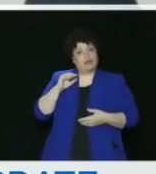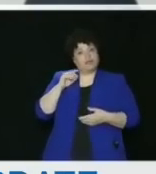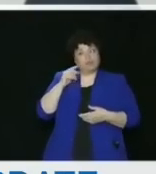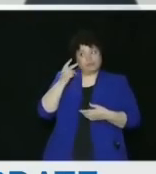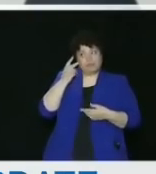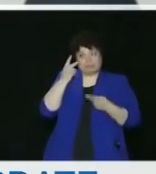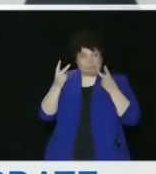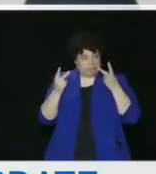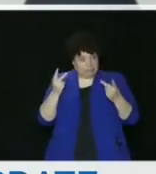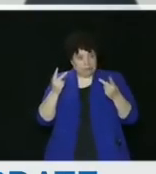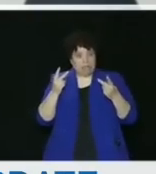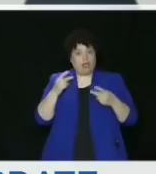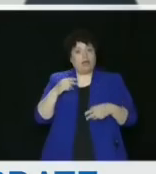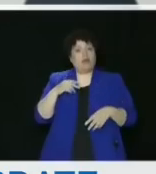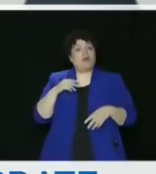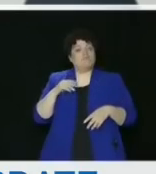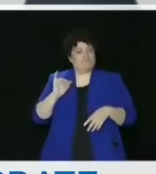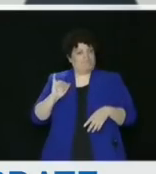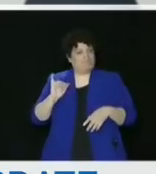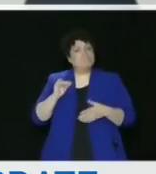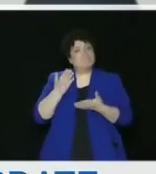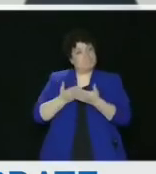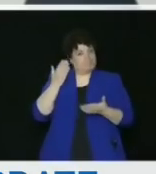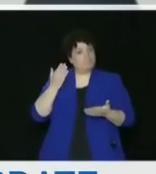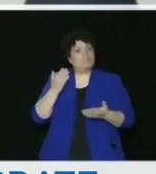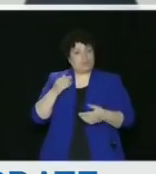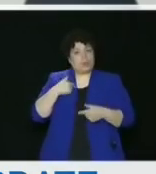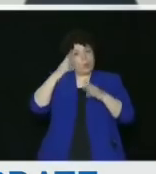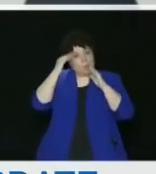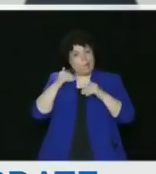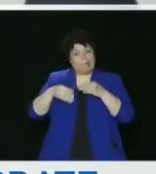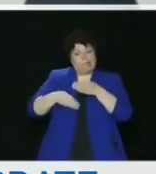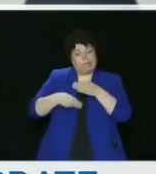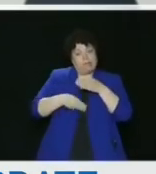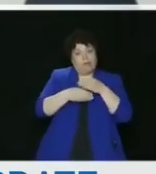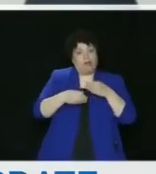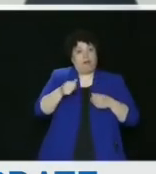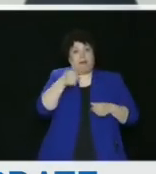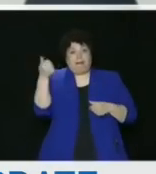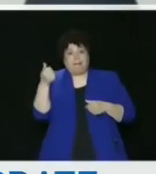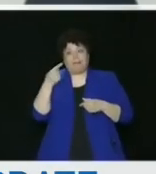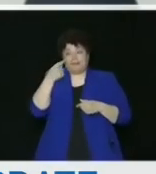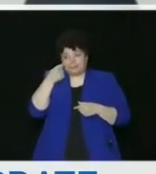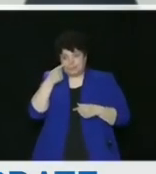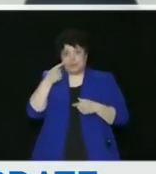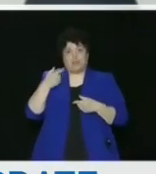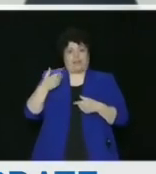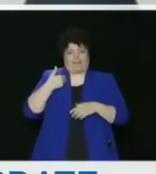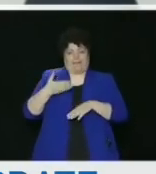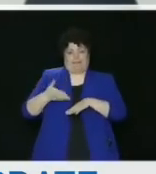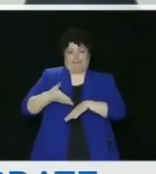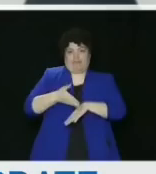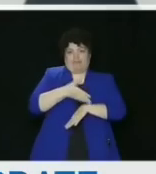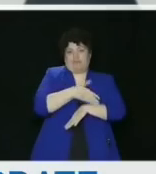indicators. We're hoping that other indicators will decrease in the next